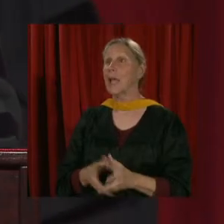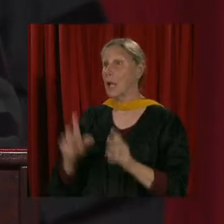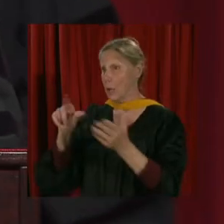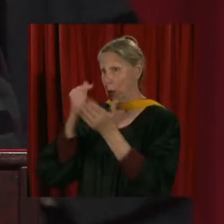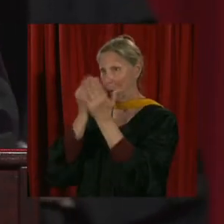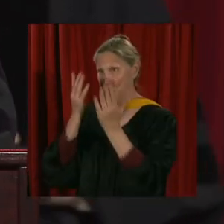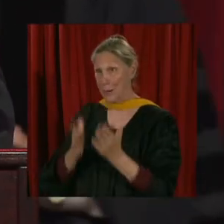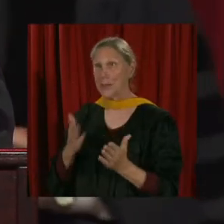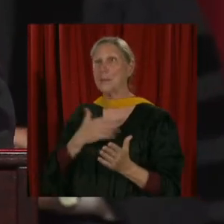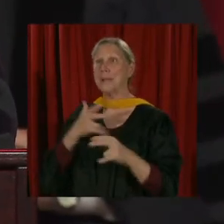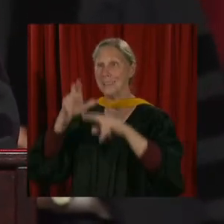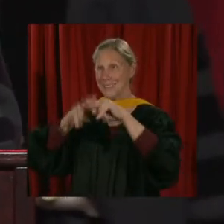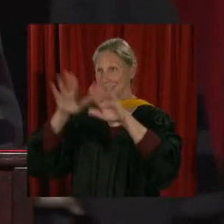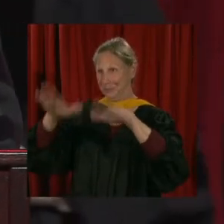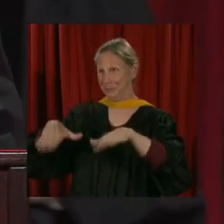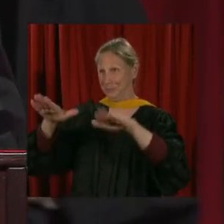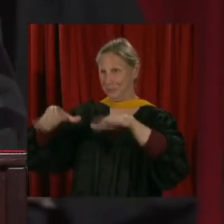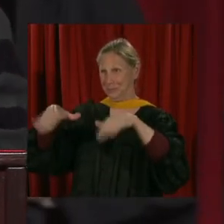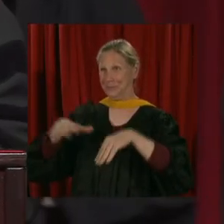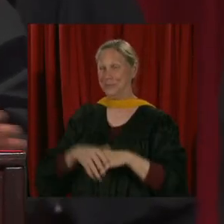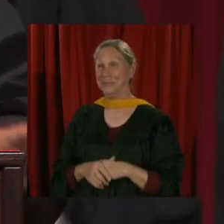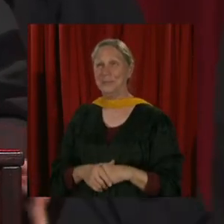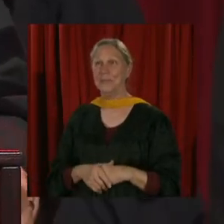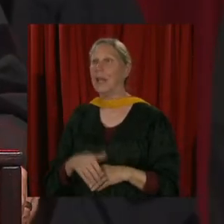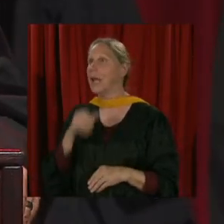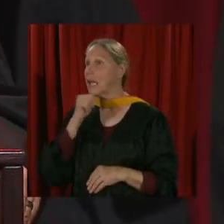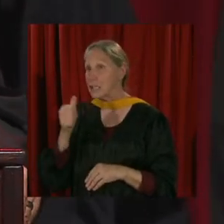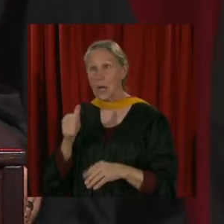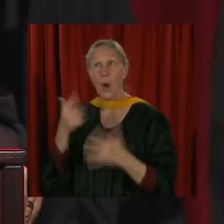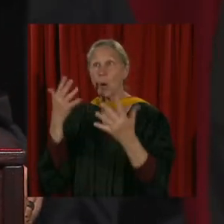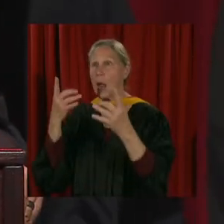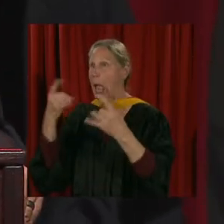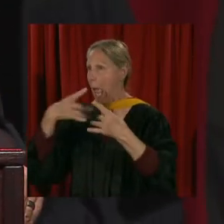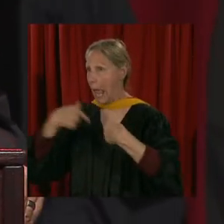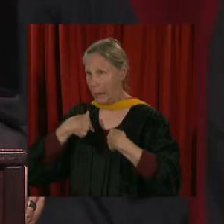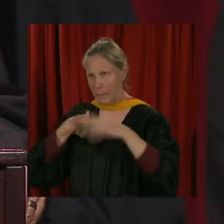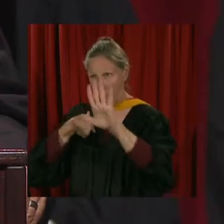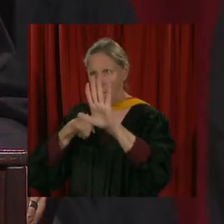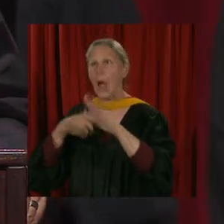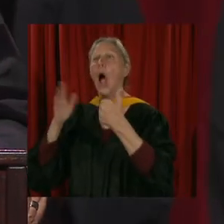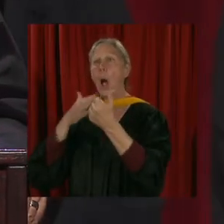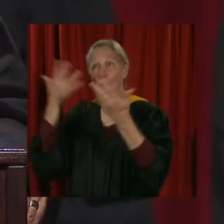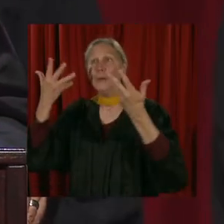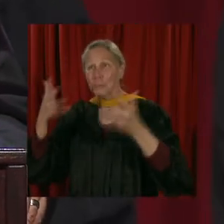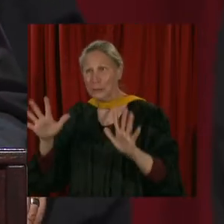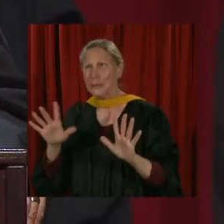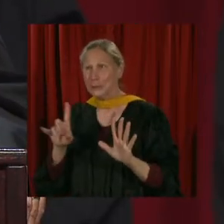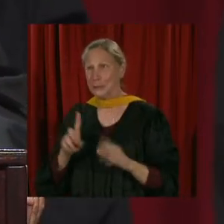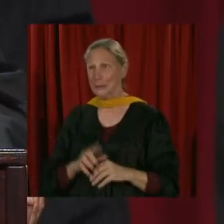Graduates, would you please take your seats? Don't be hating on me yet, we're almost there.